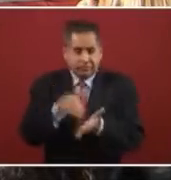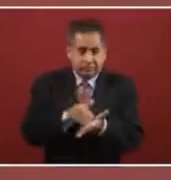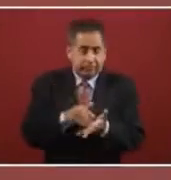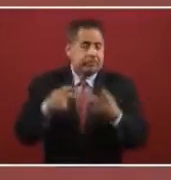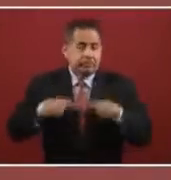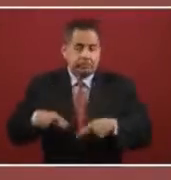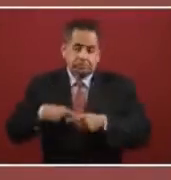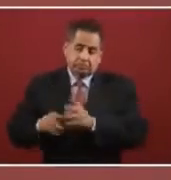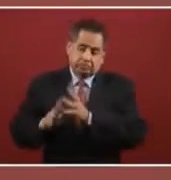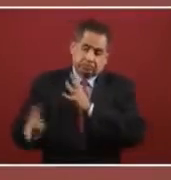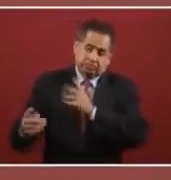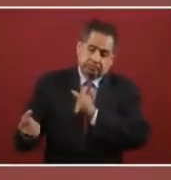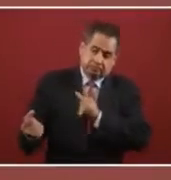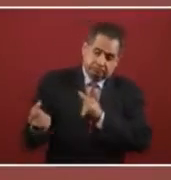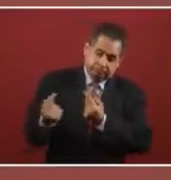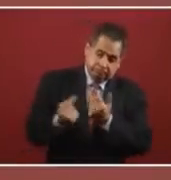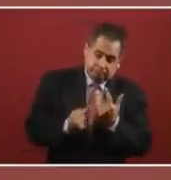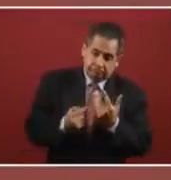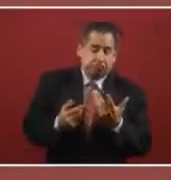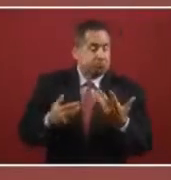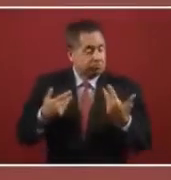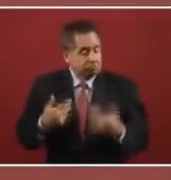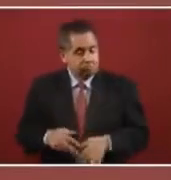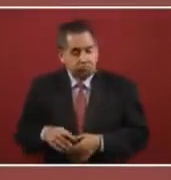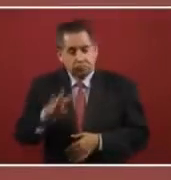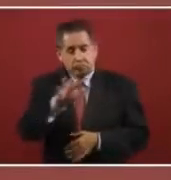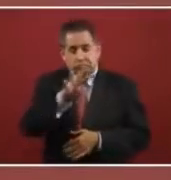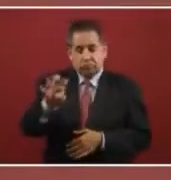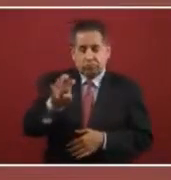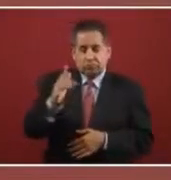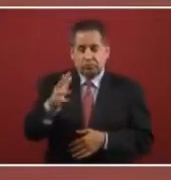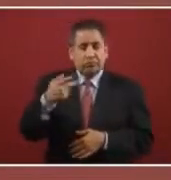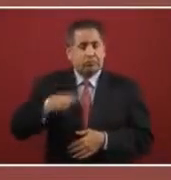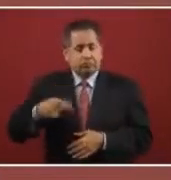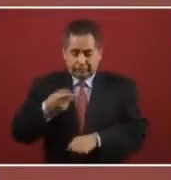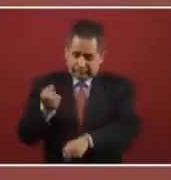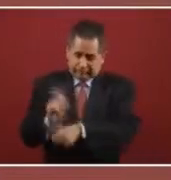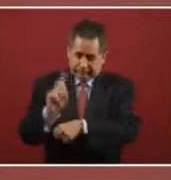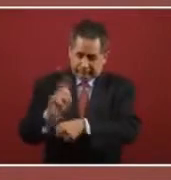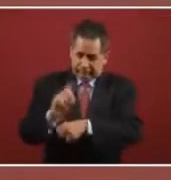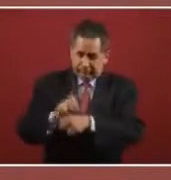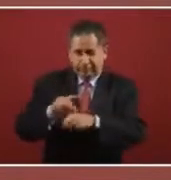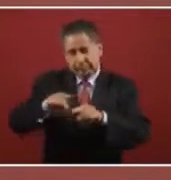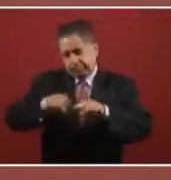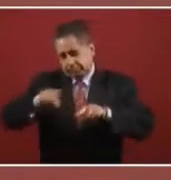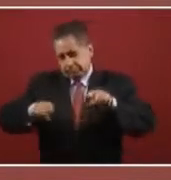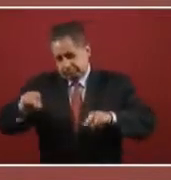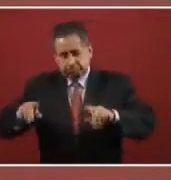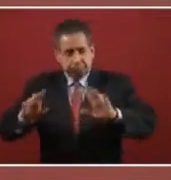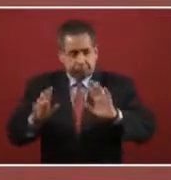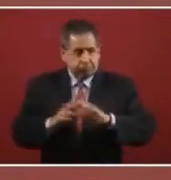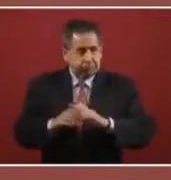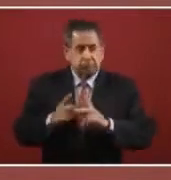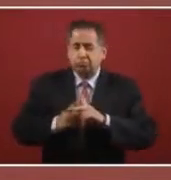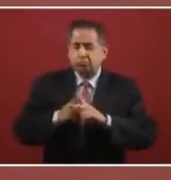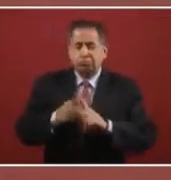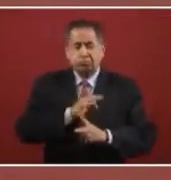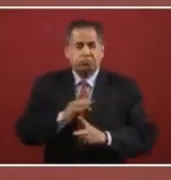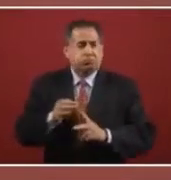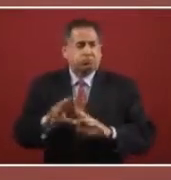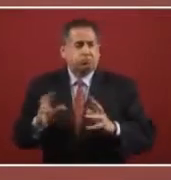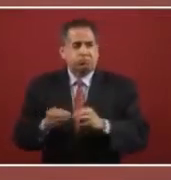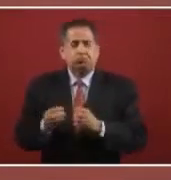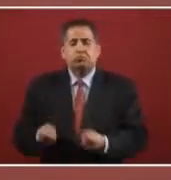70,000 people are the ones we received. That's about 450 a day. And we have